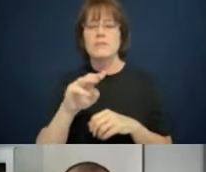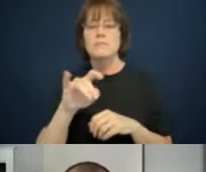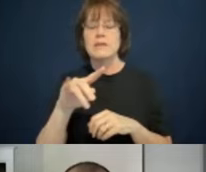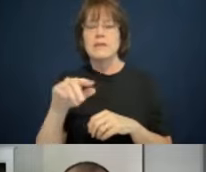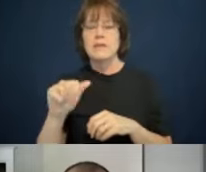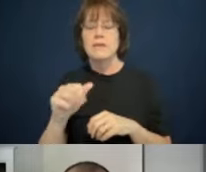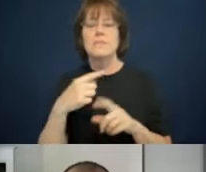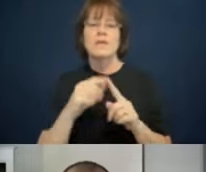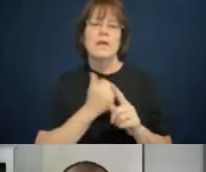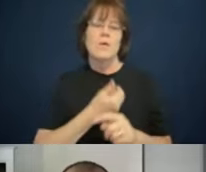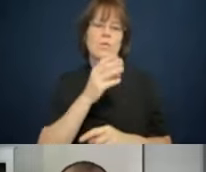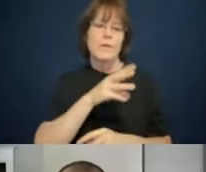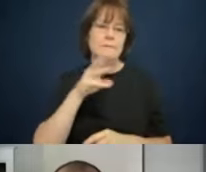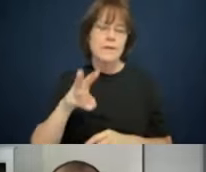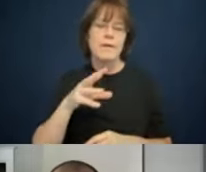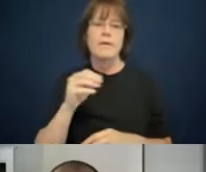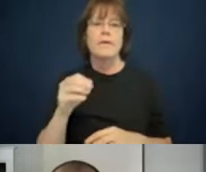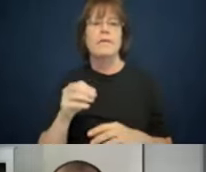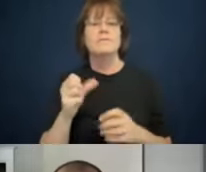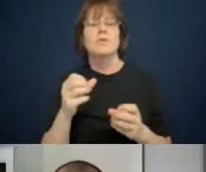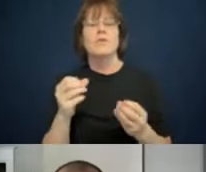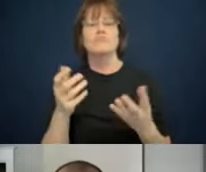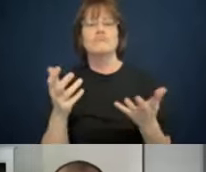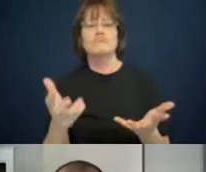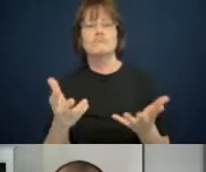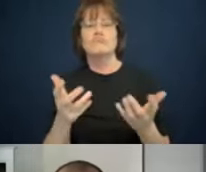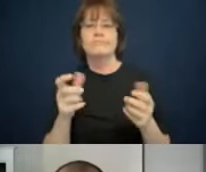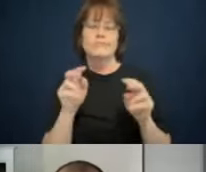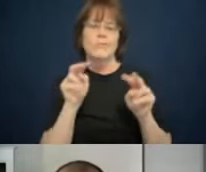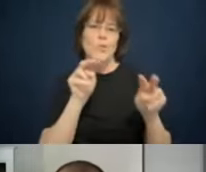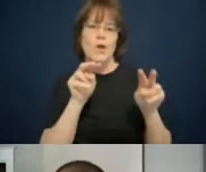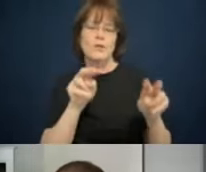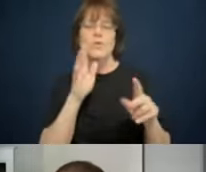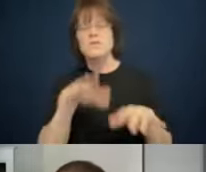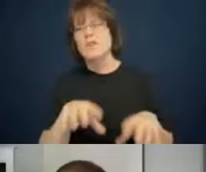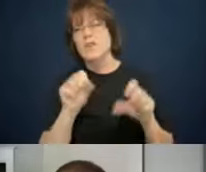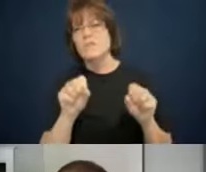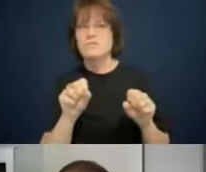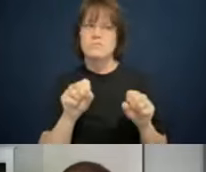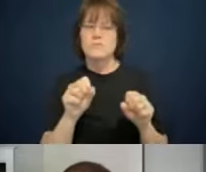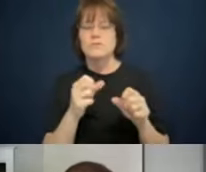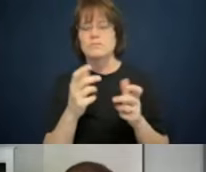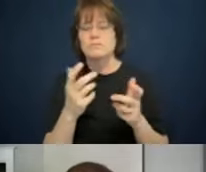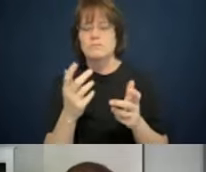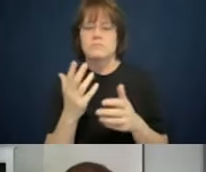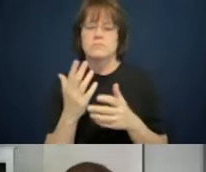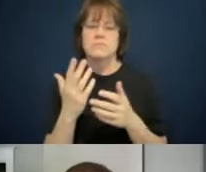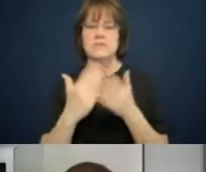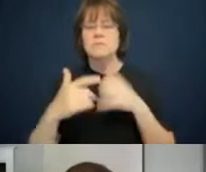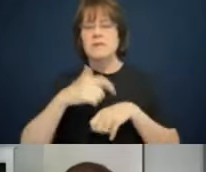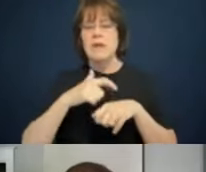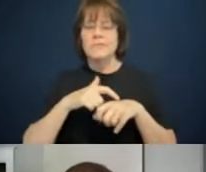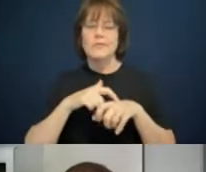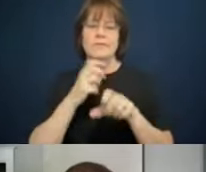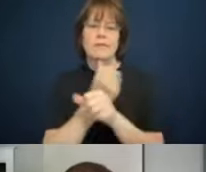and our website. And so stay tuned. It'll take us a little bit to just get it together and put